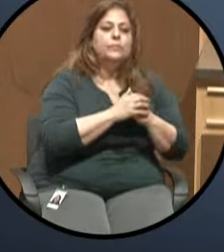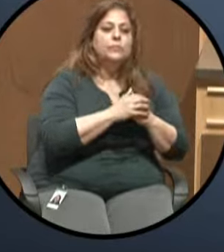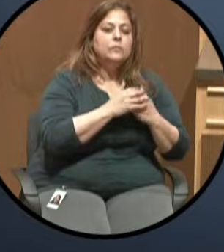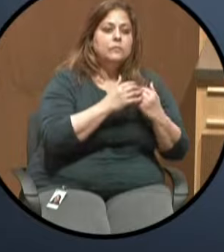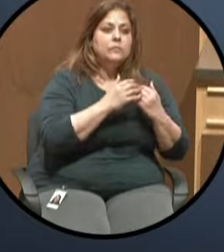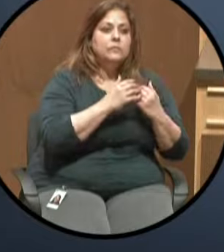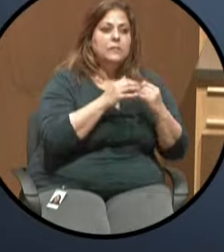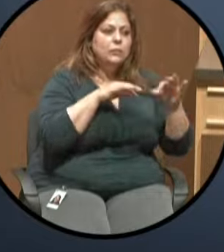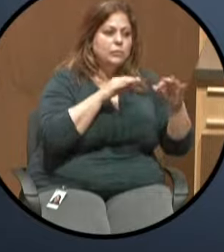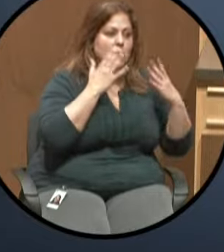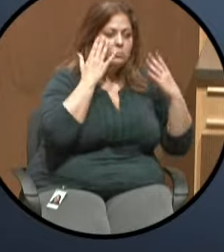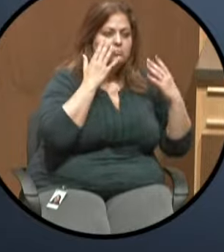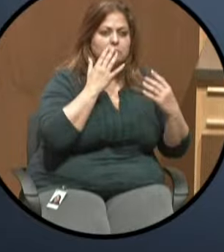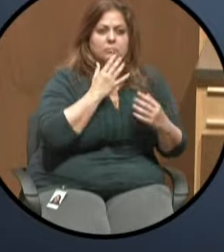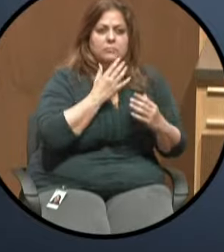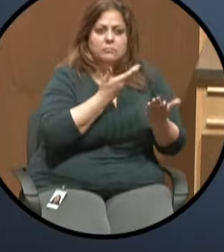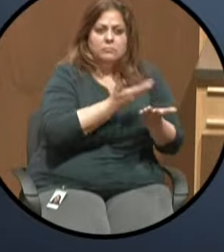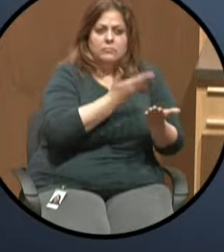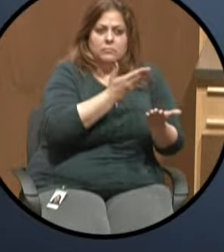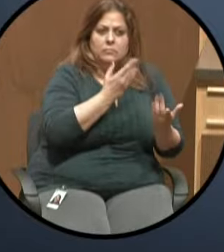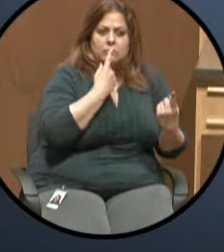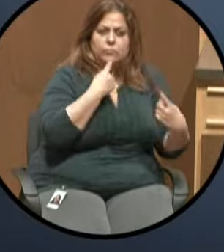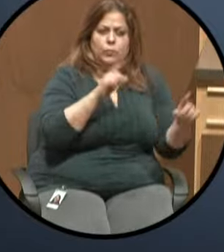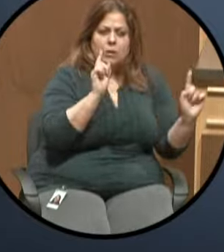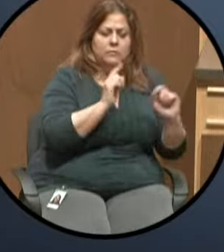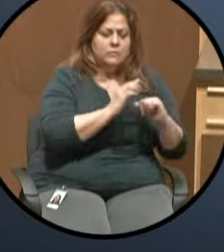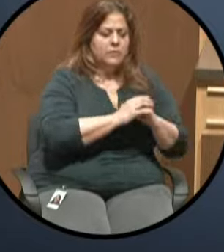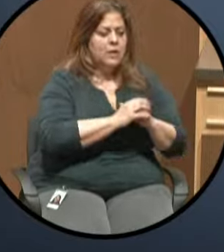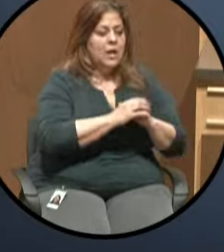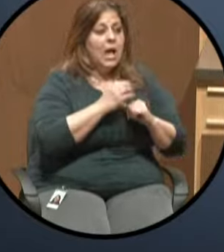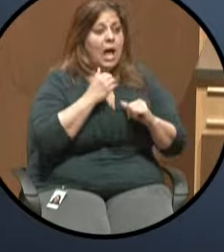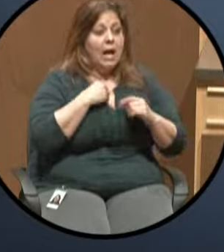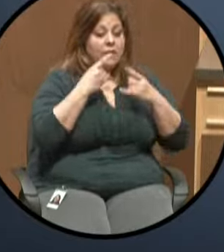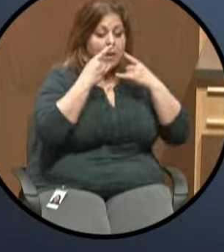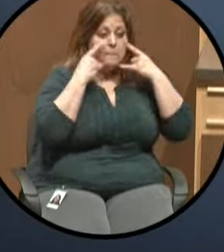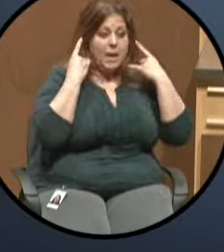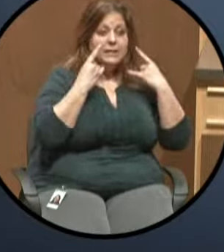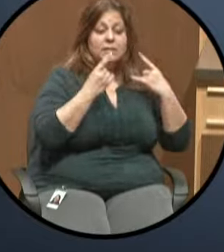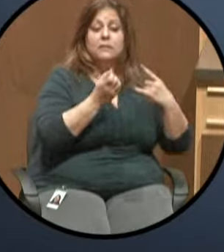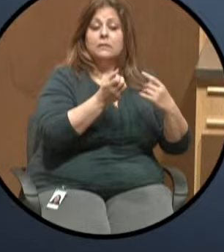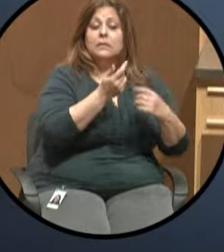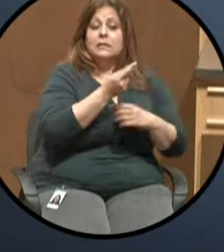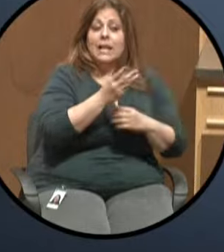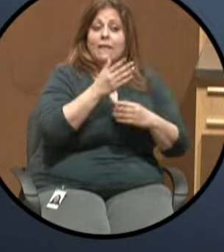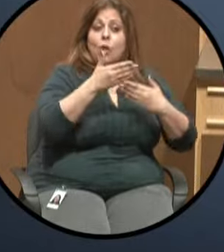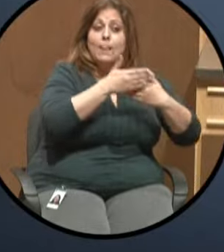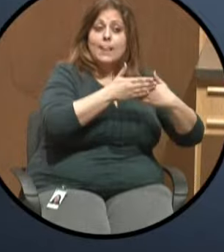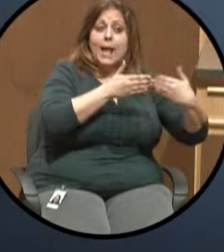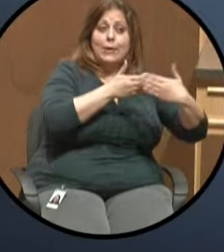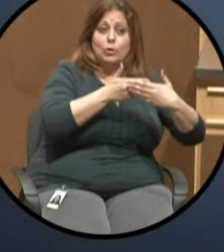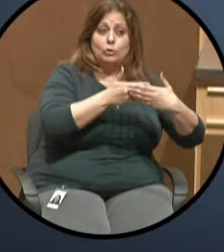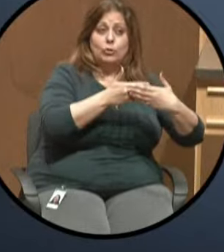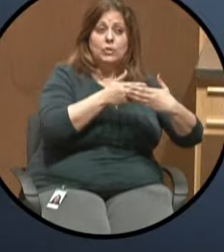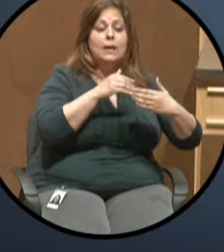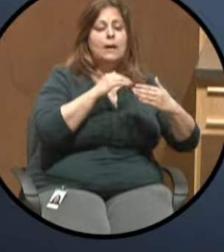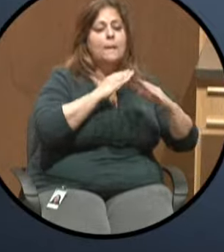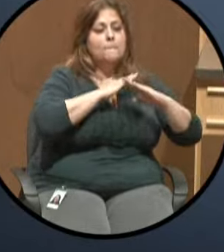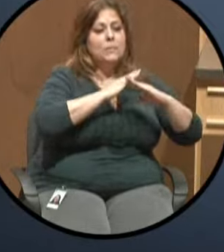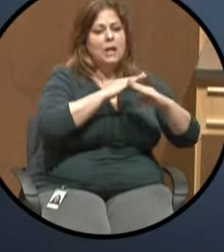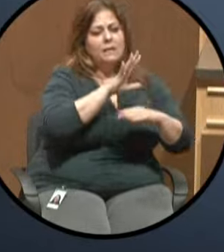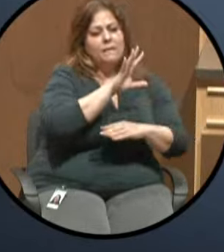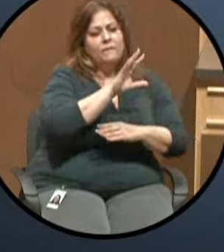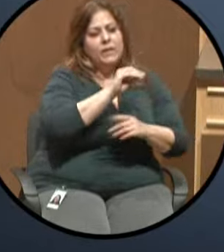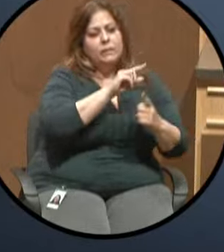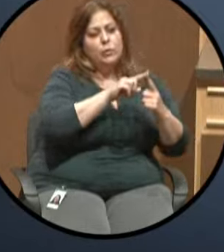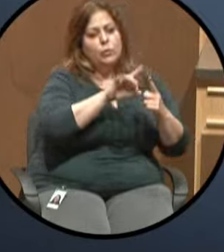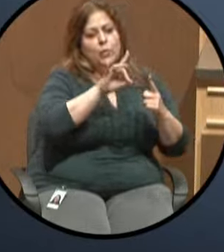why it does work. We have seen studies that wearing a multi-layer cloth mask block at least 50 to 80%